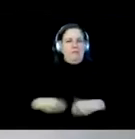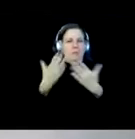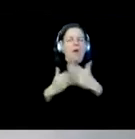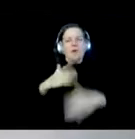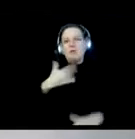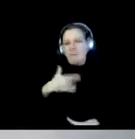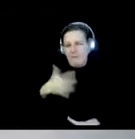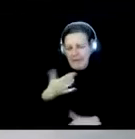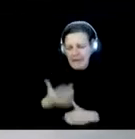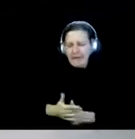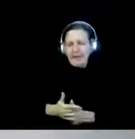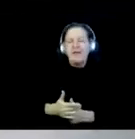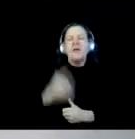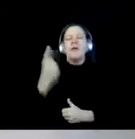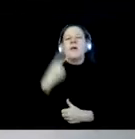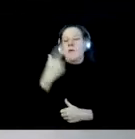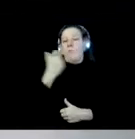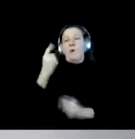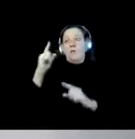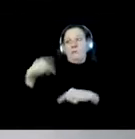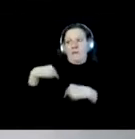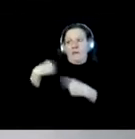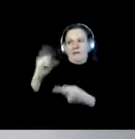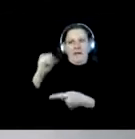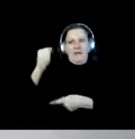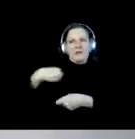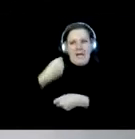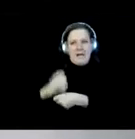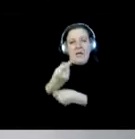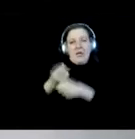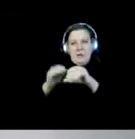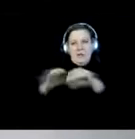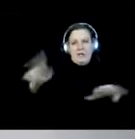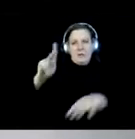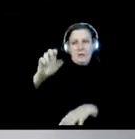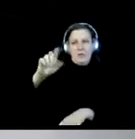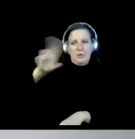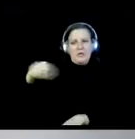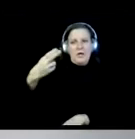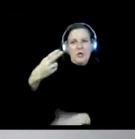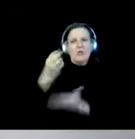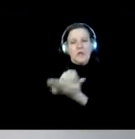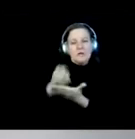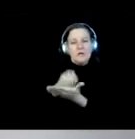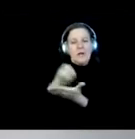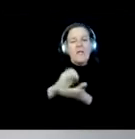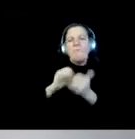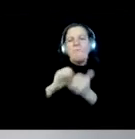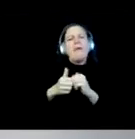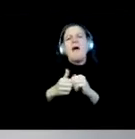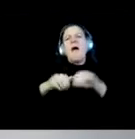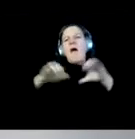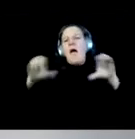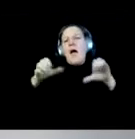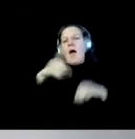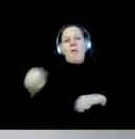there's been some distance, almost 10 years since you put out Kitsch Encyclopedia, I'm wondering how actively you're still thinking about kitsch